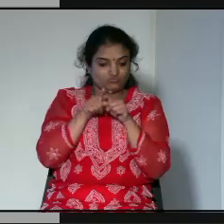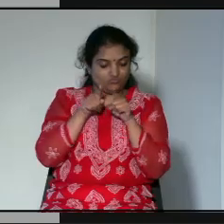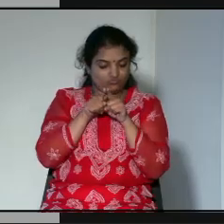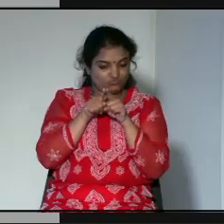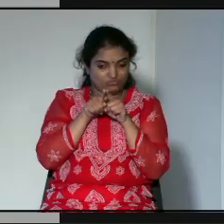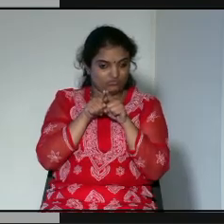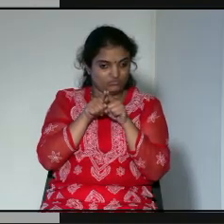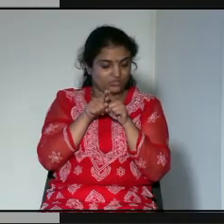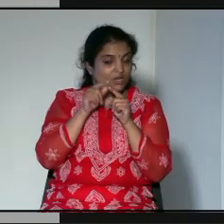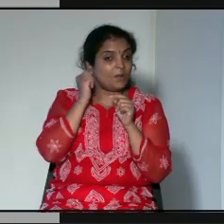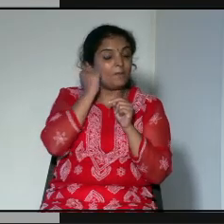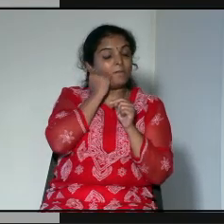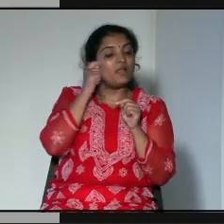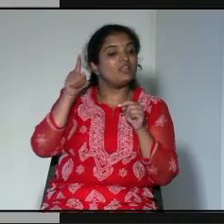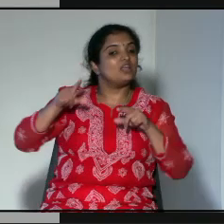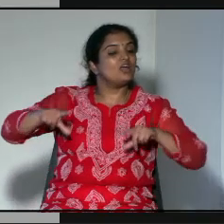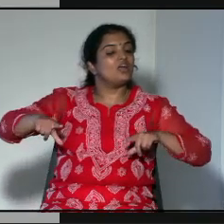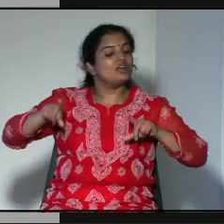nature and rural life.